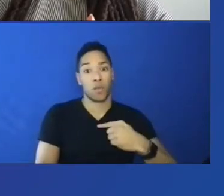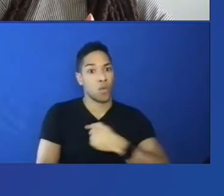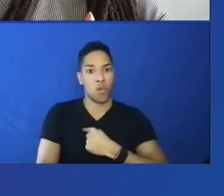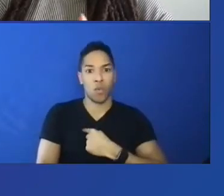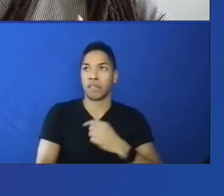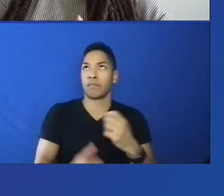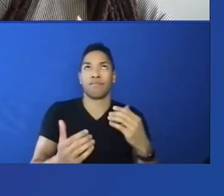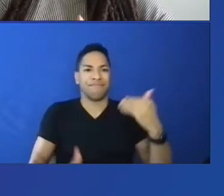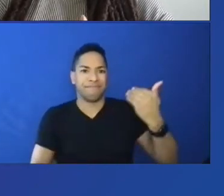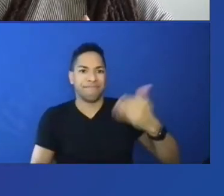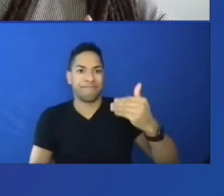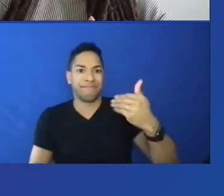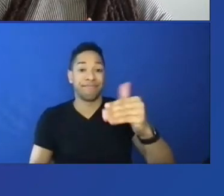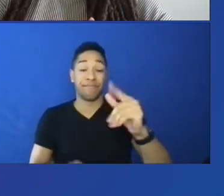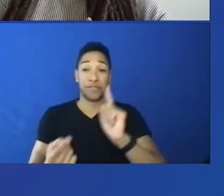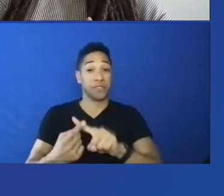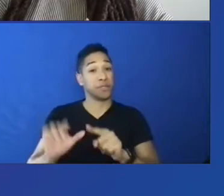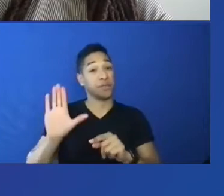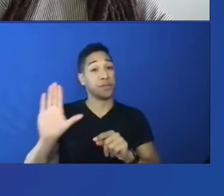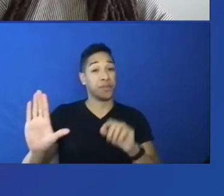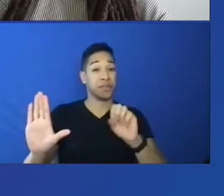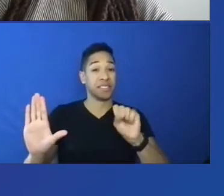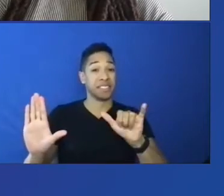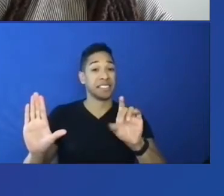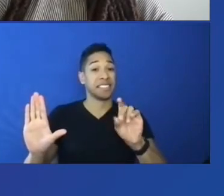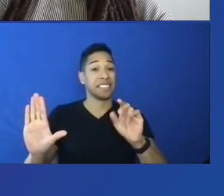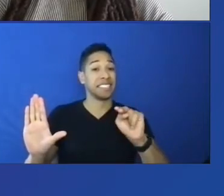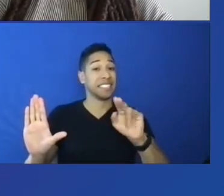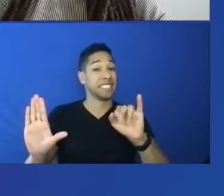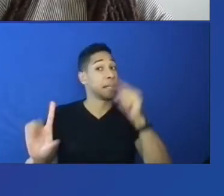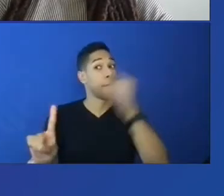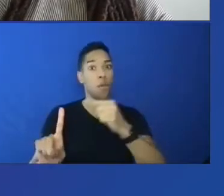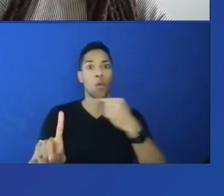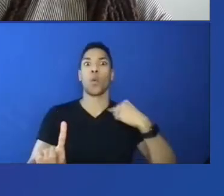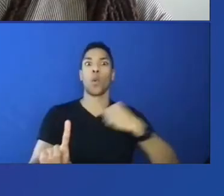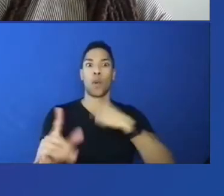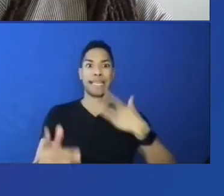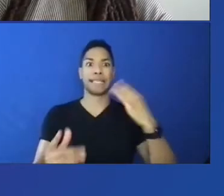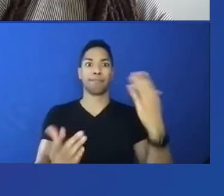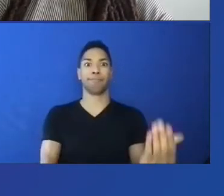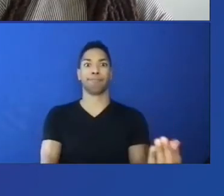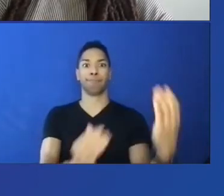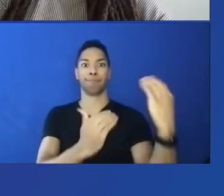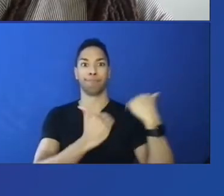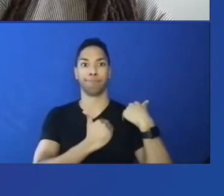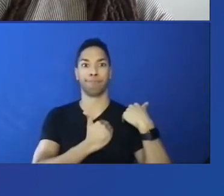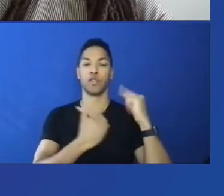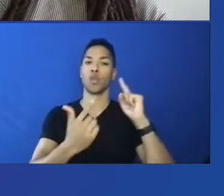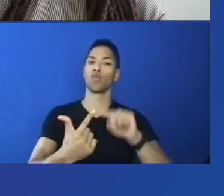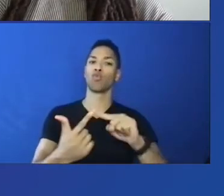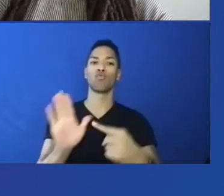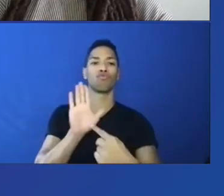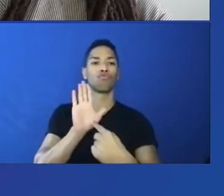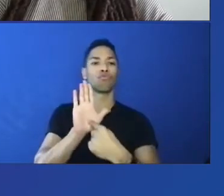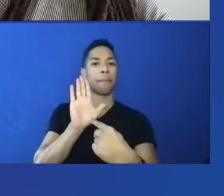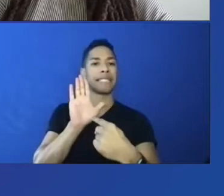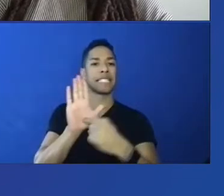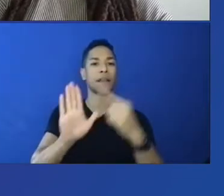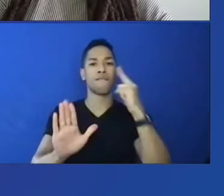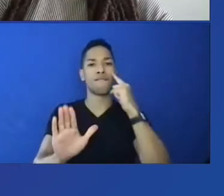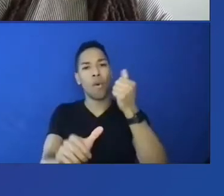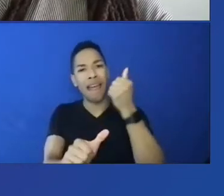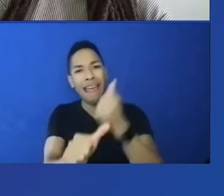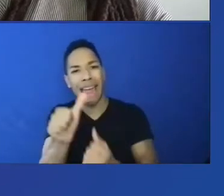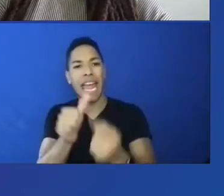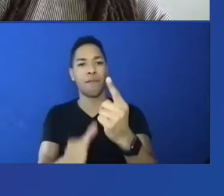so often, to Sydnie's point, charged with bearing the burden of being the representation of